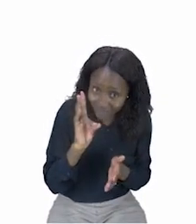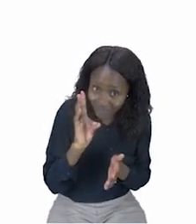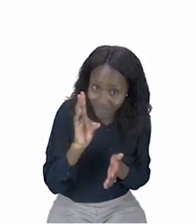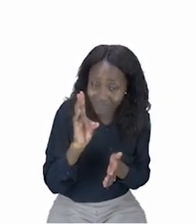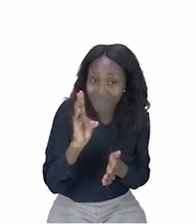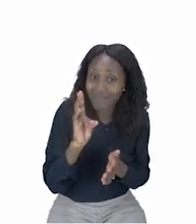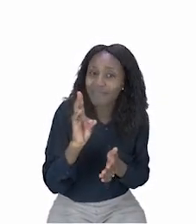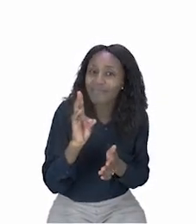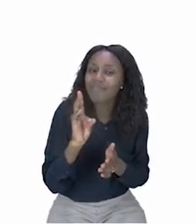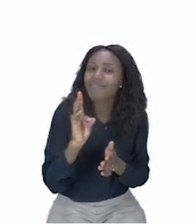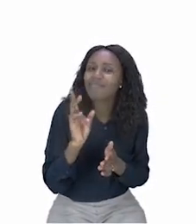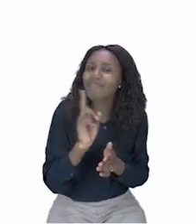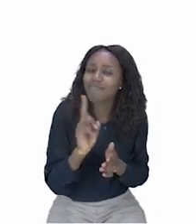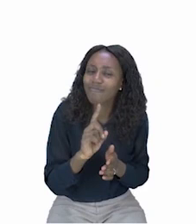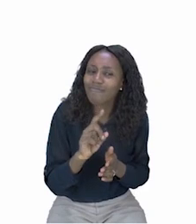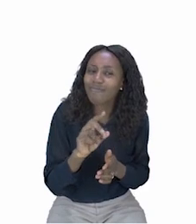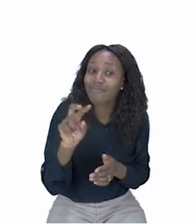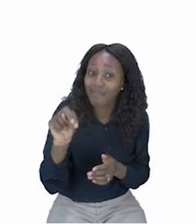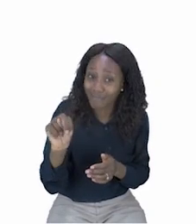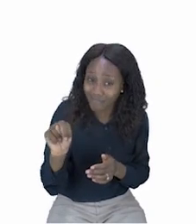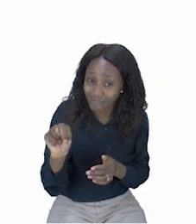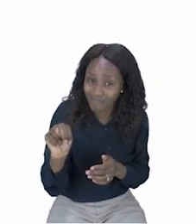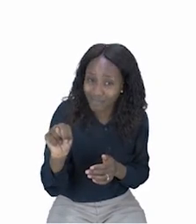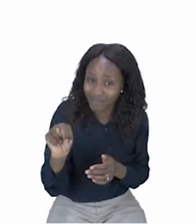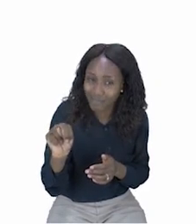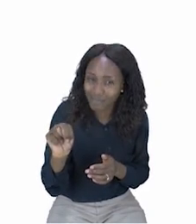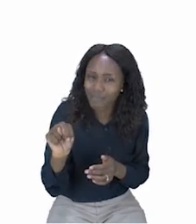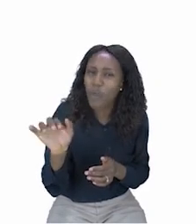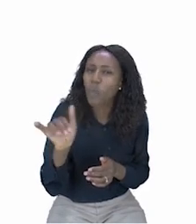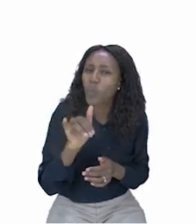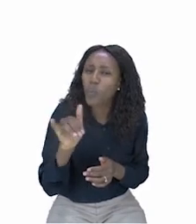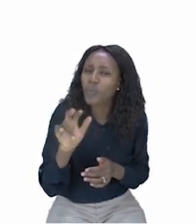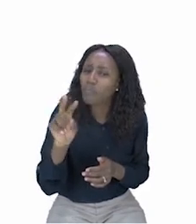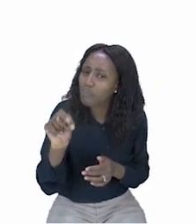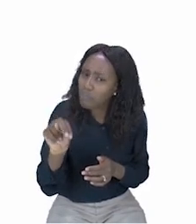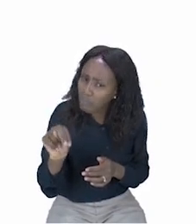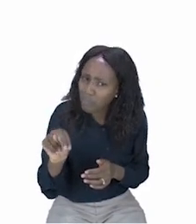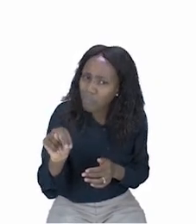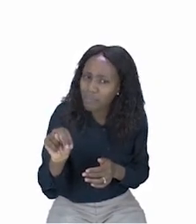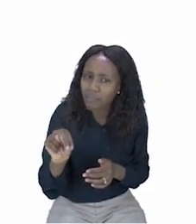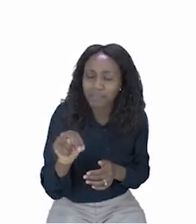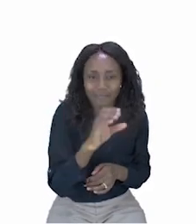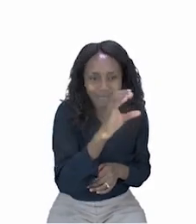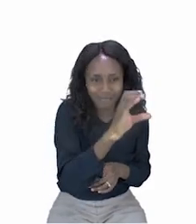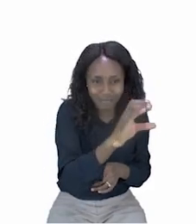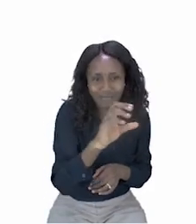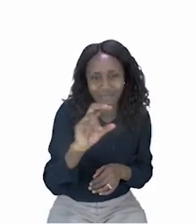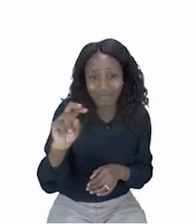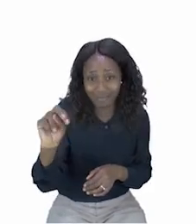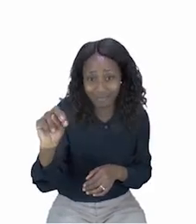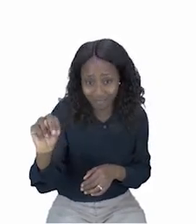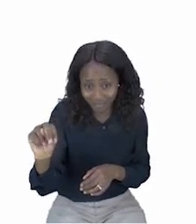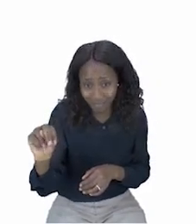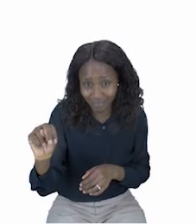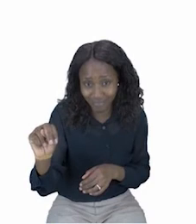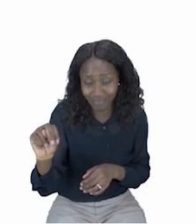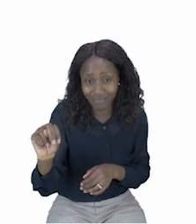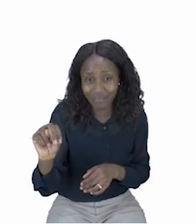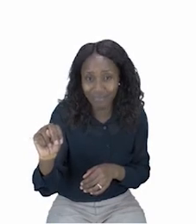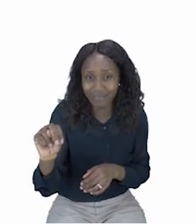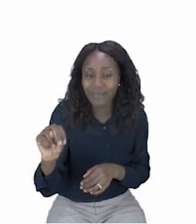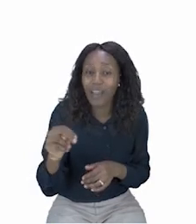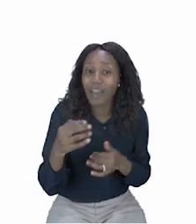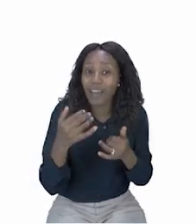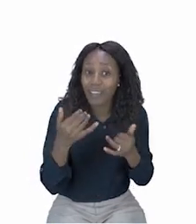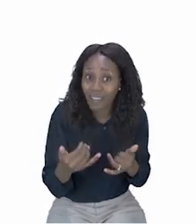about nouns, but not just any nouns. We are talking about common nouns. and it will be